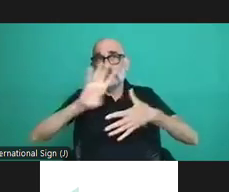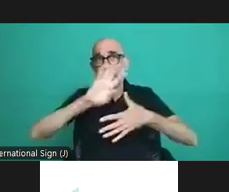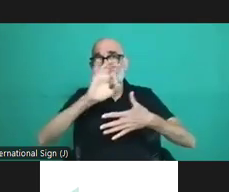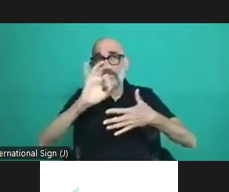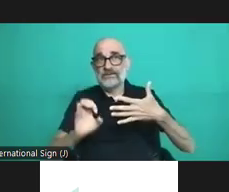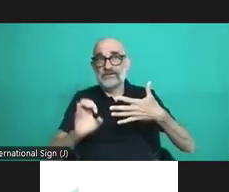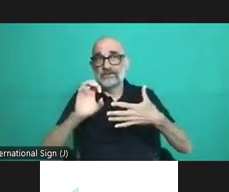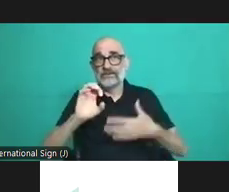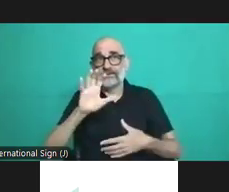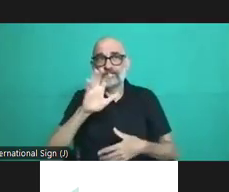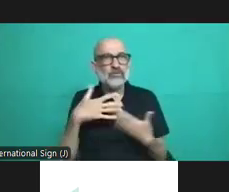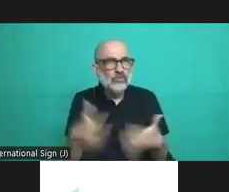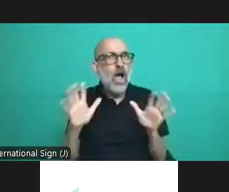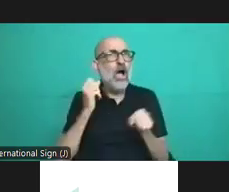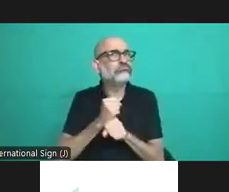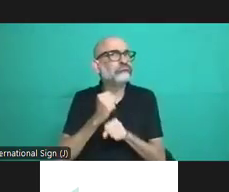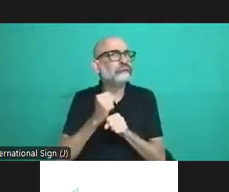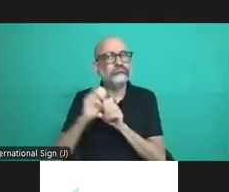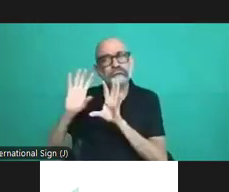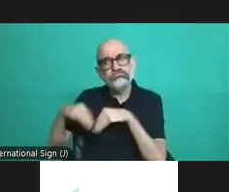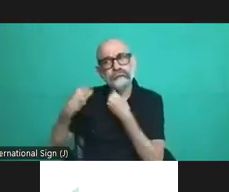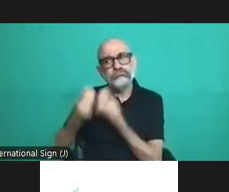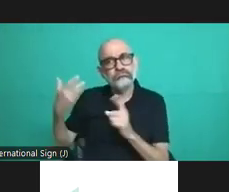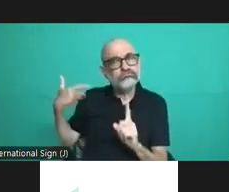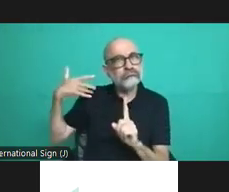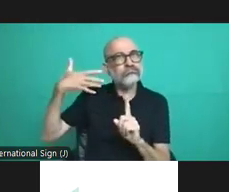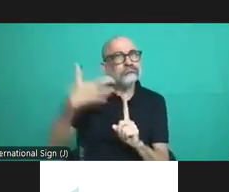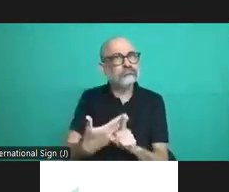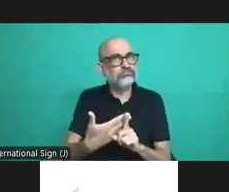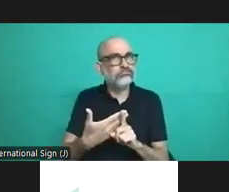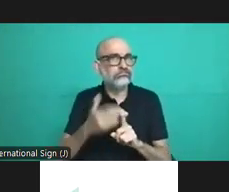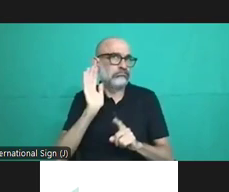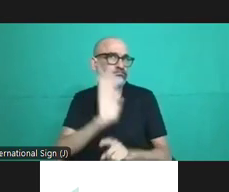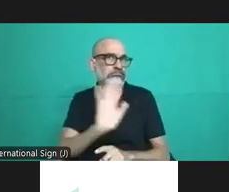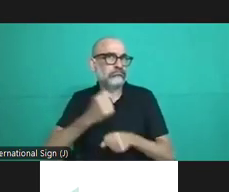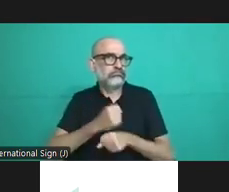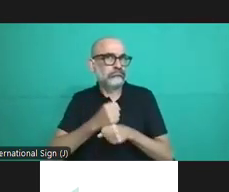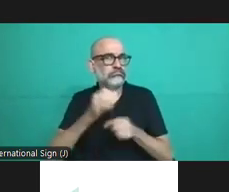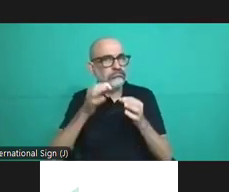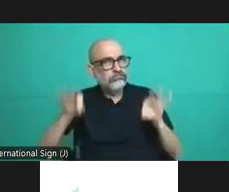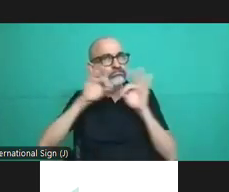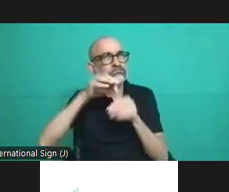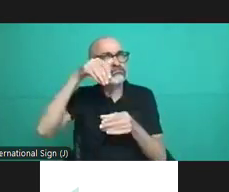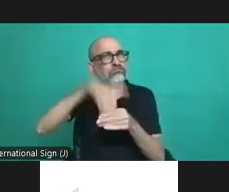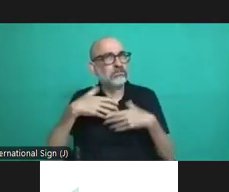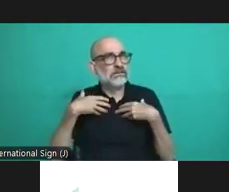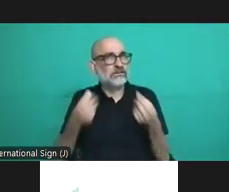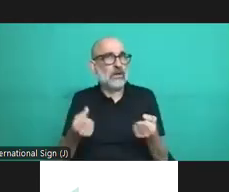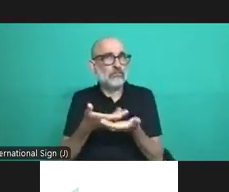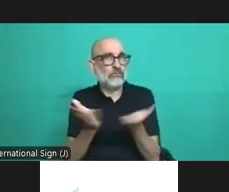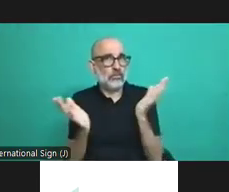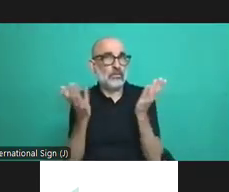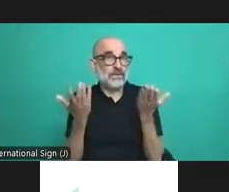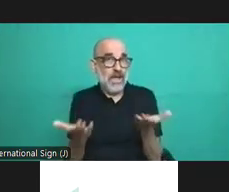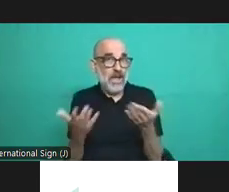now actively implementing their funding. This morning, we gained